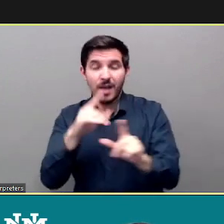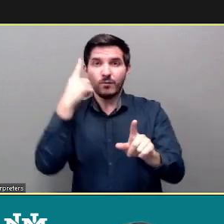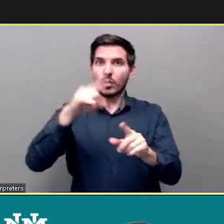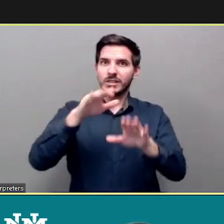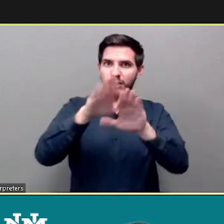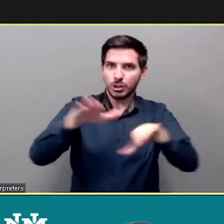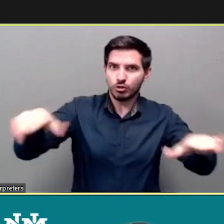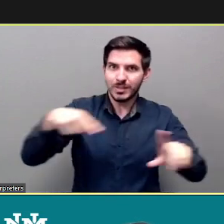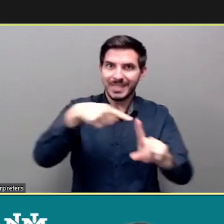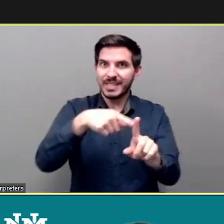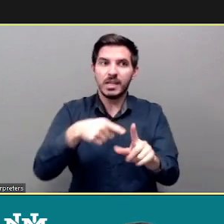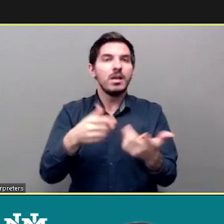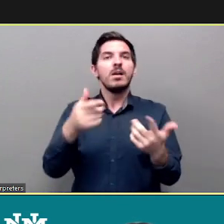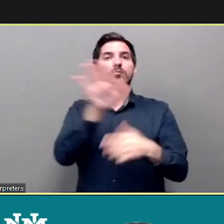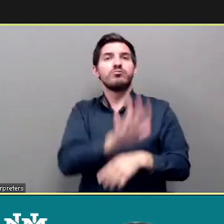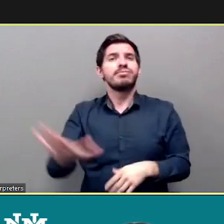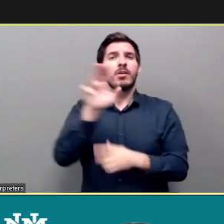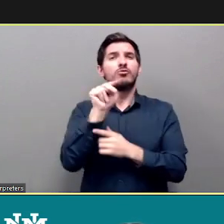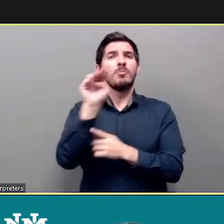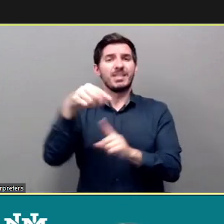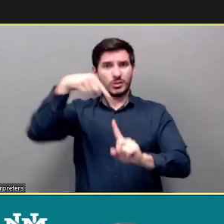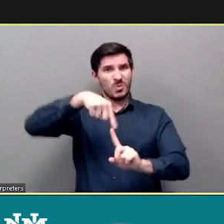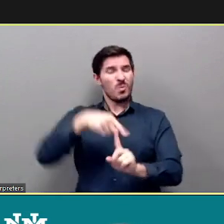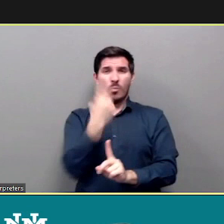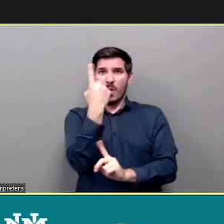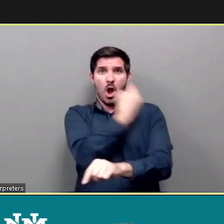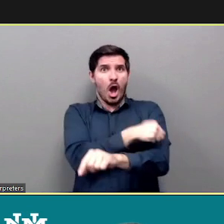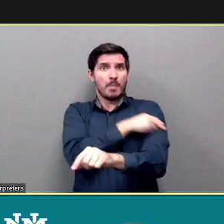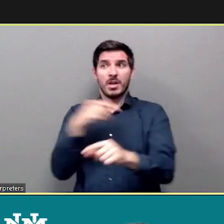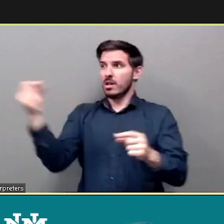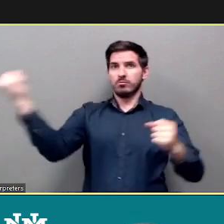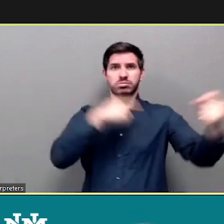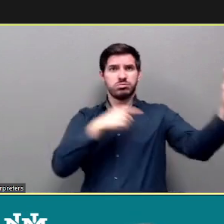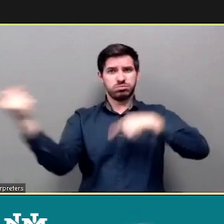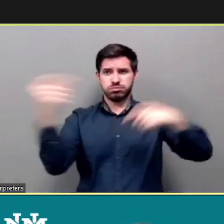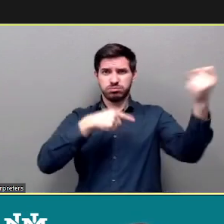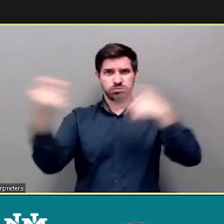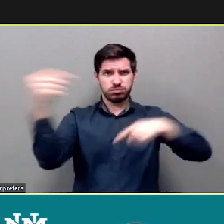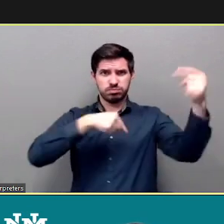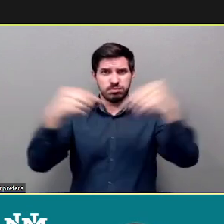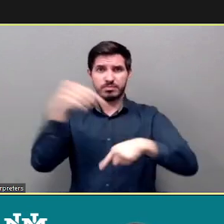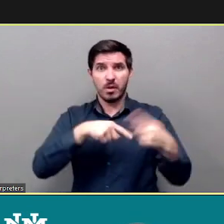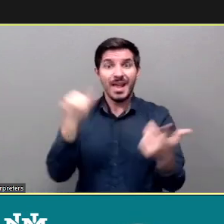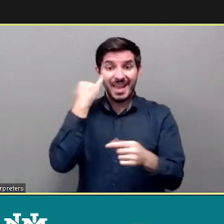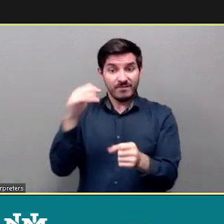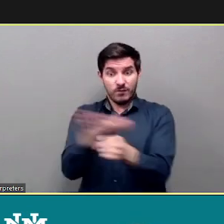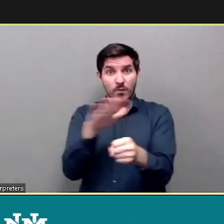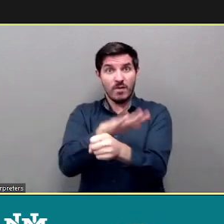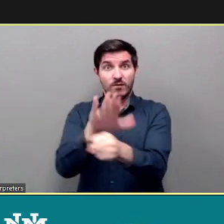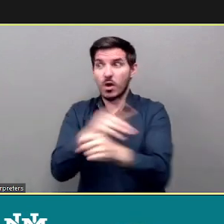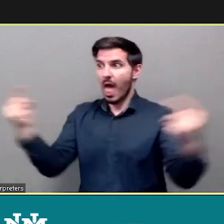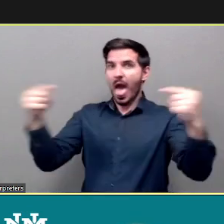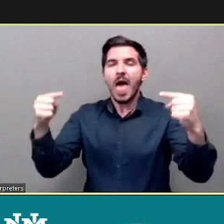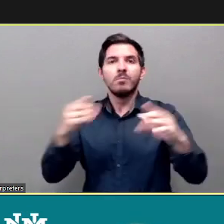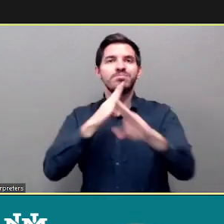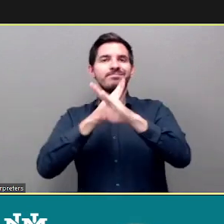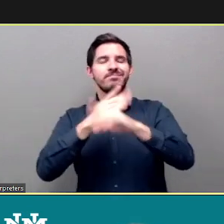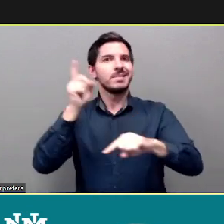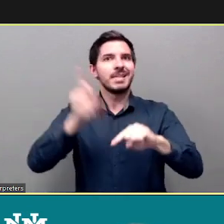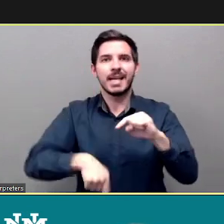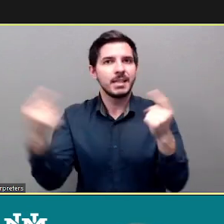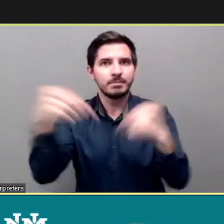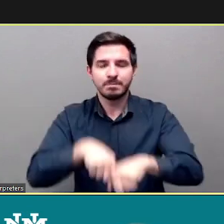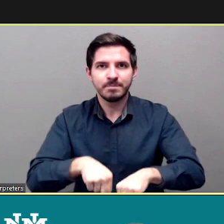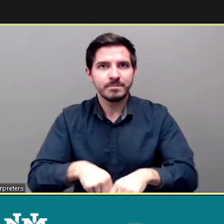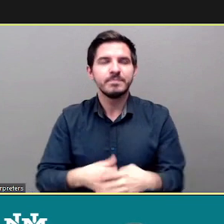in from around the state to receive the care that they need from our children's hospital. Additional areas that we are working to expand